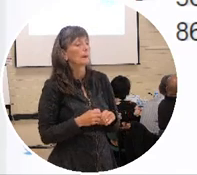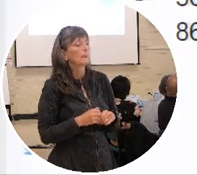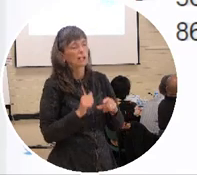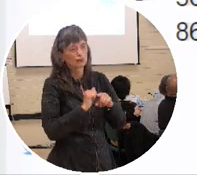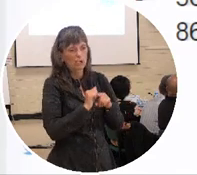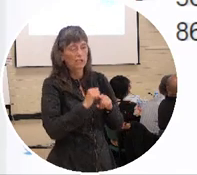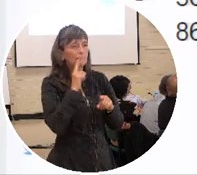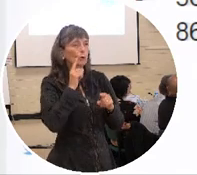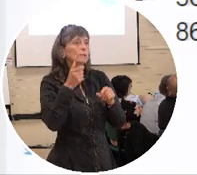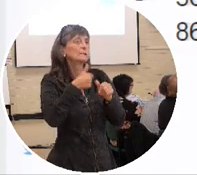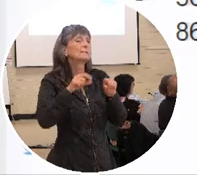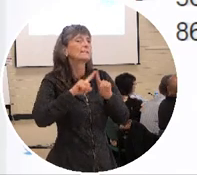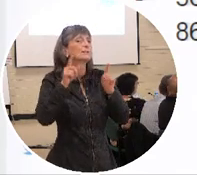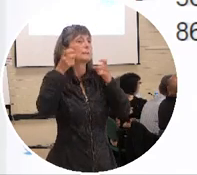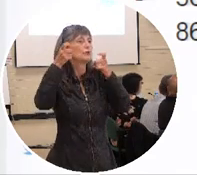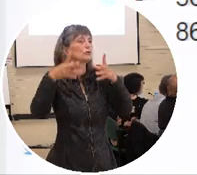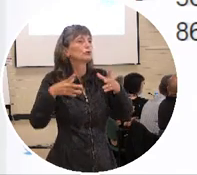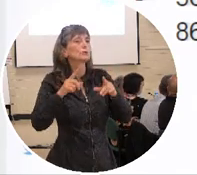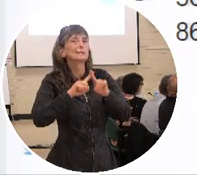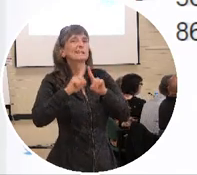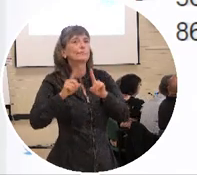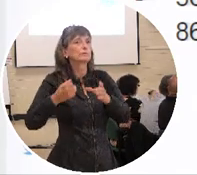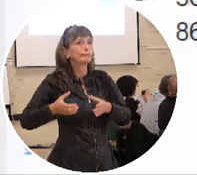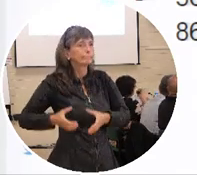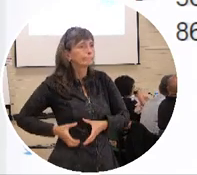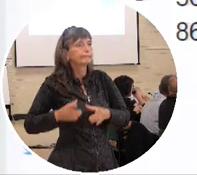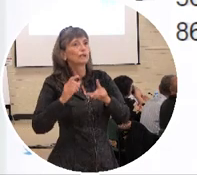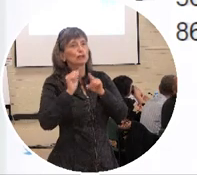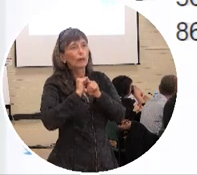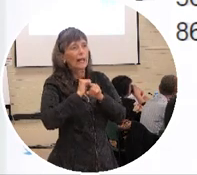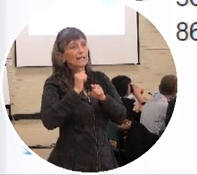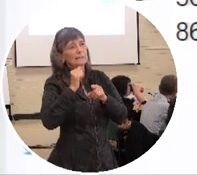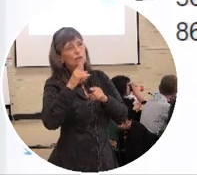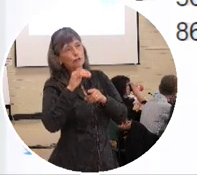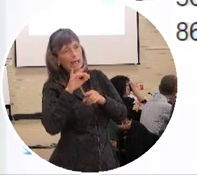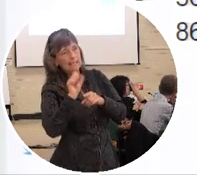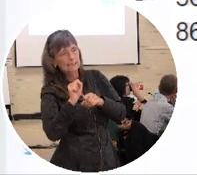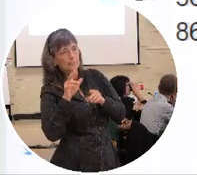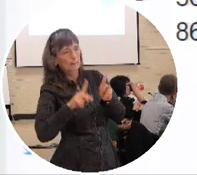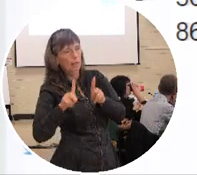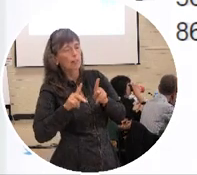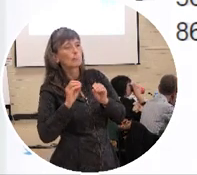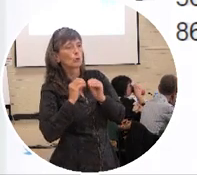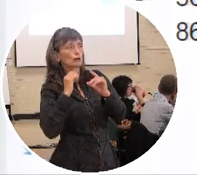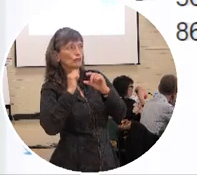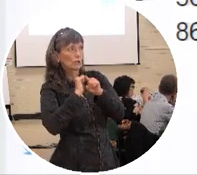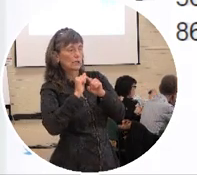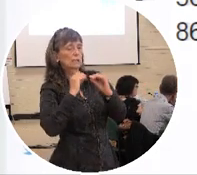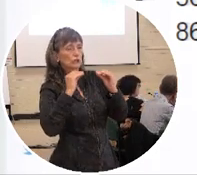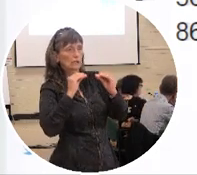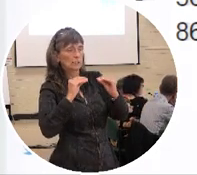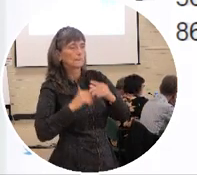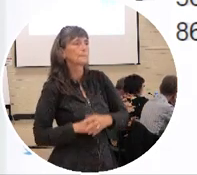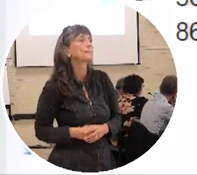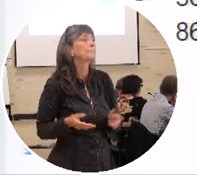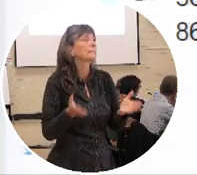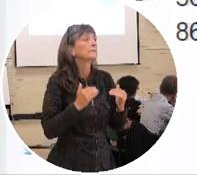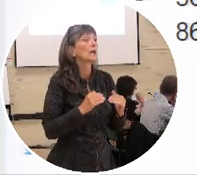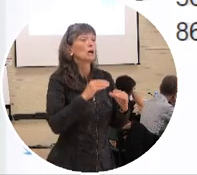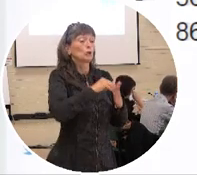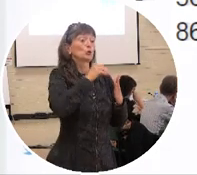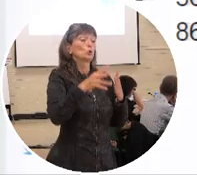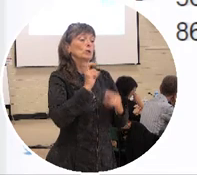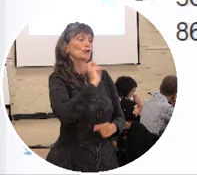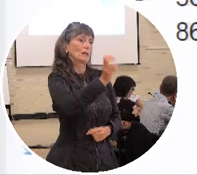for the managers and their trade staff is ongoing or was ongoing. In the area of student transportation, the Division of Student